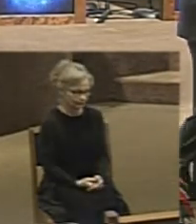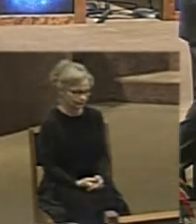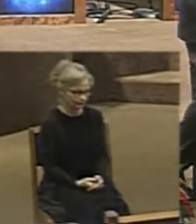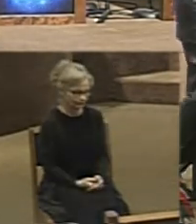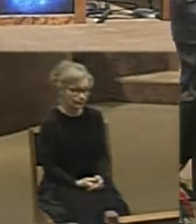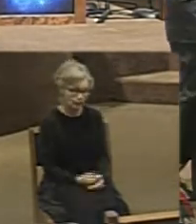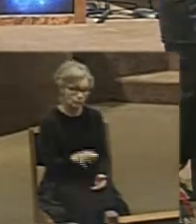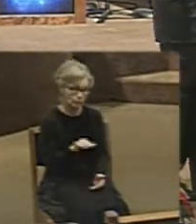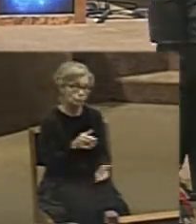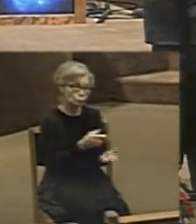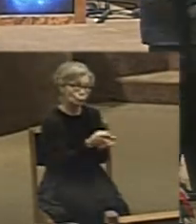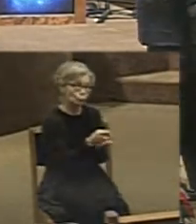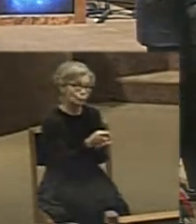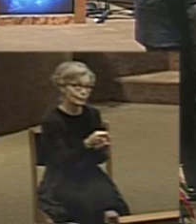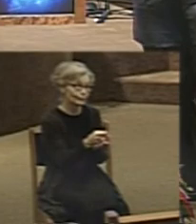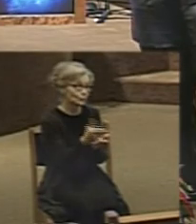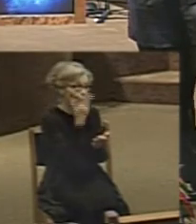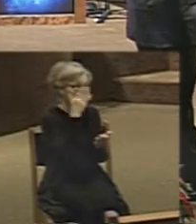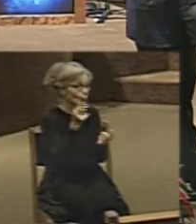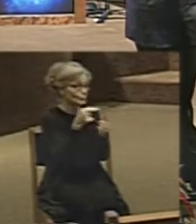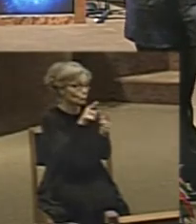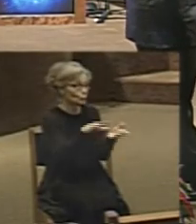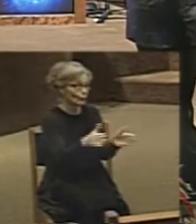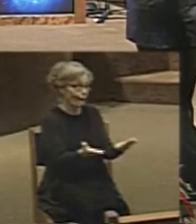There's truth there. There it is.